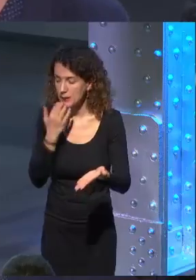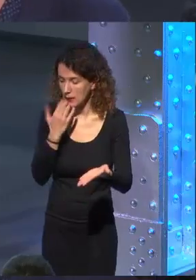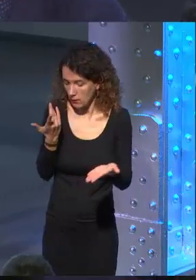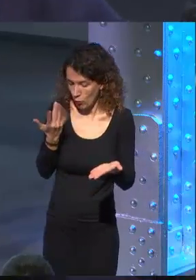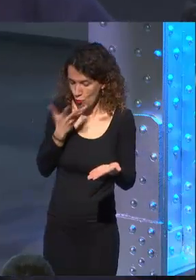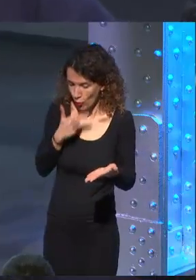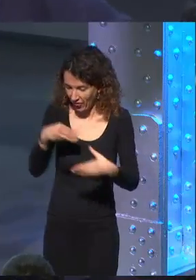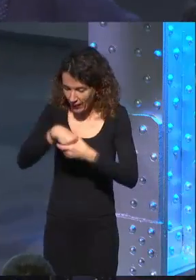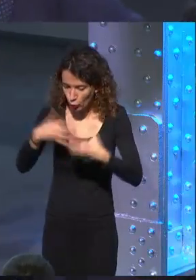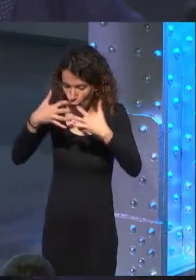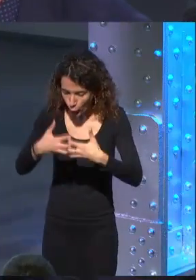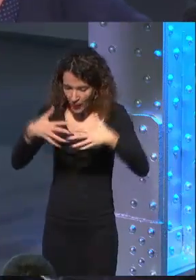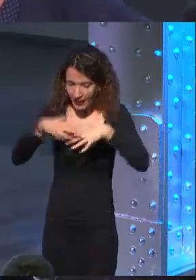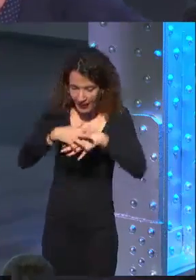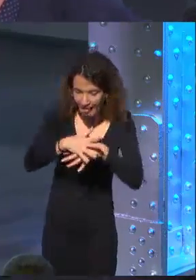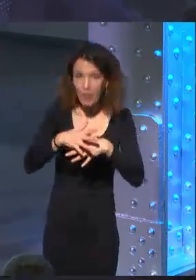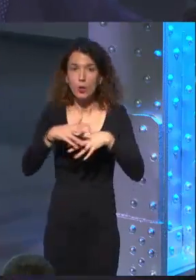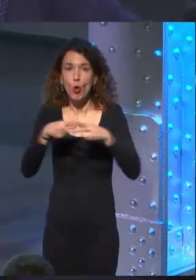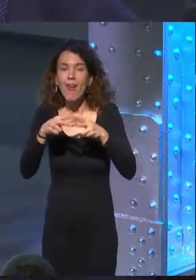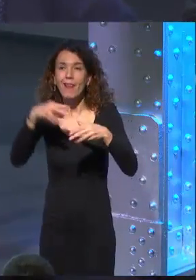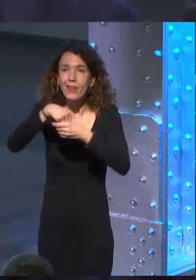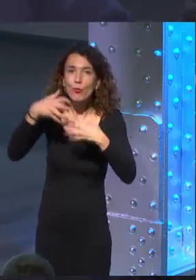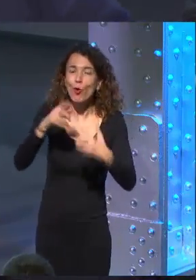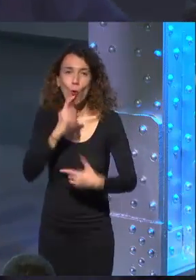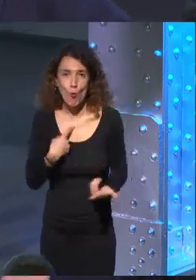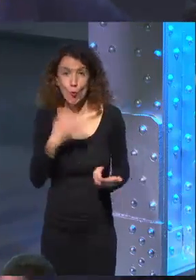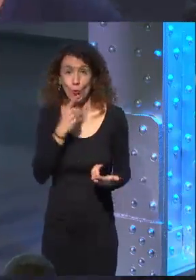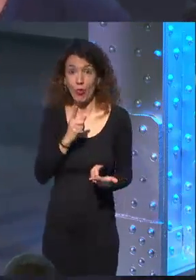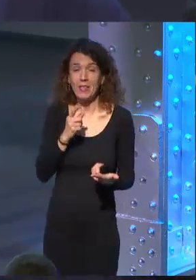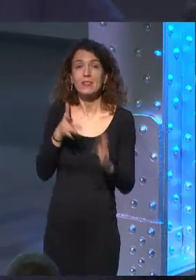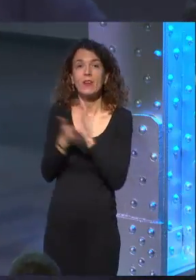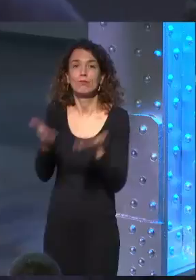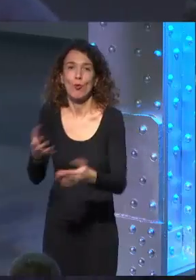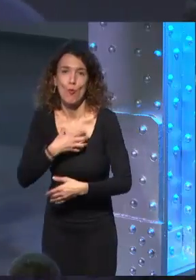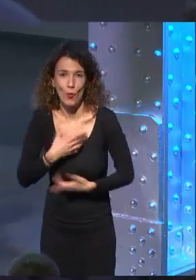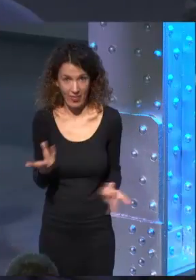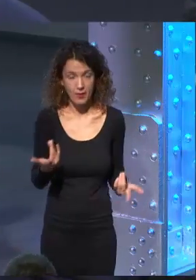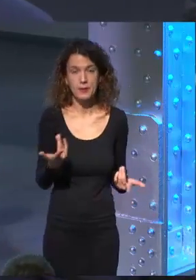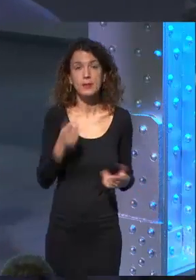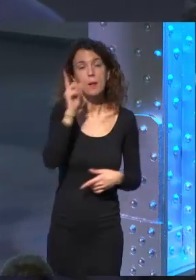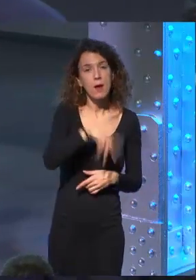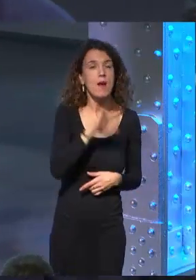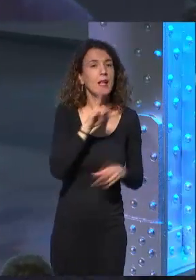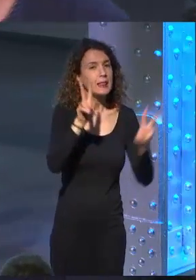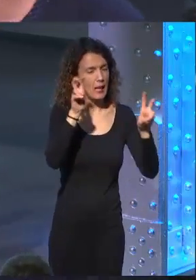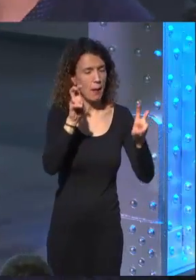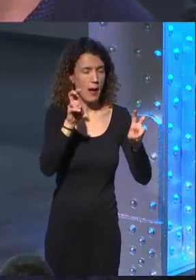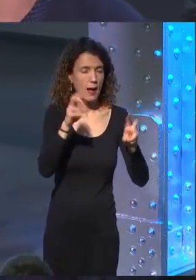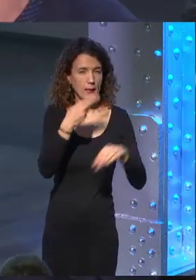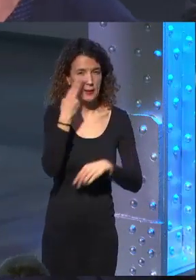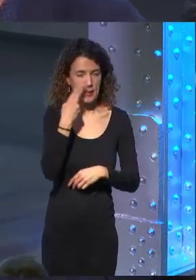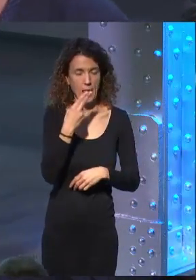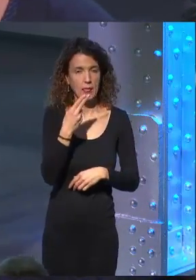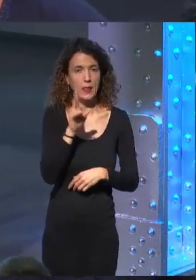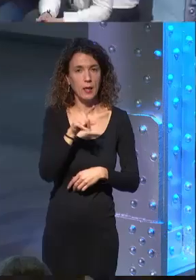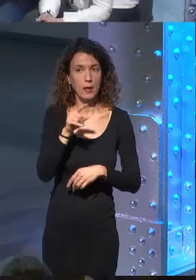help when you don't know how the network works from inside, because eventually we think that